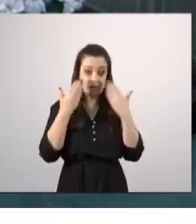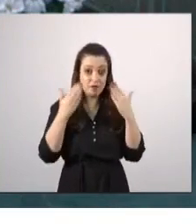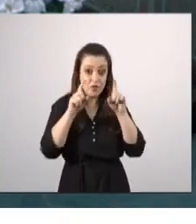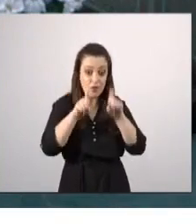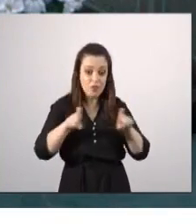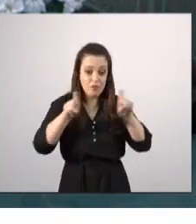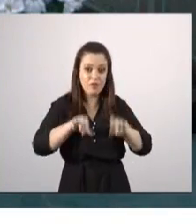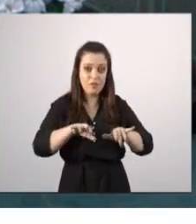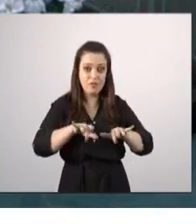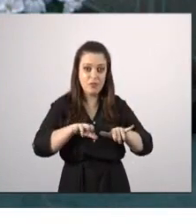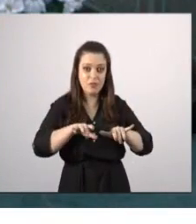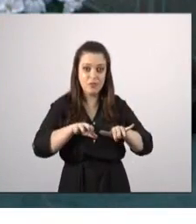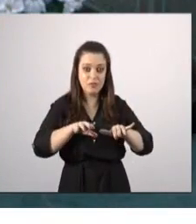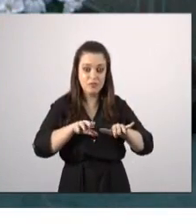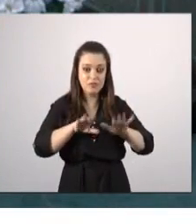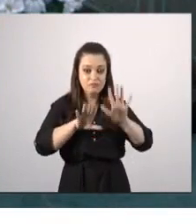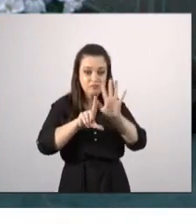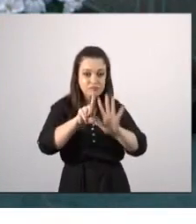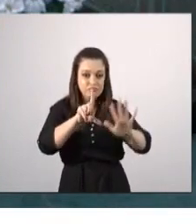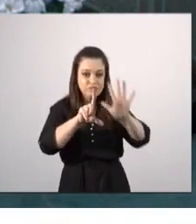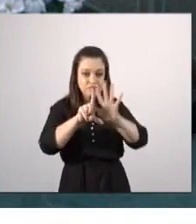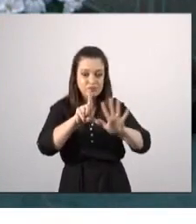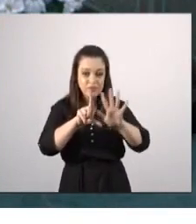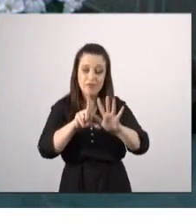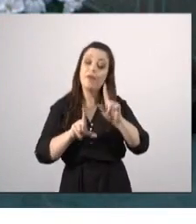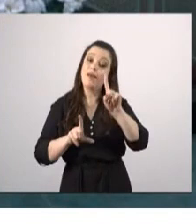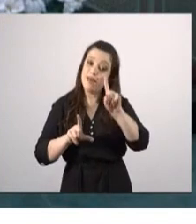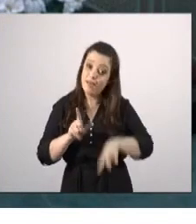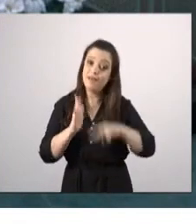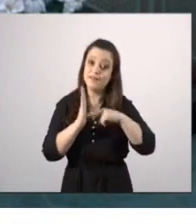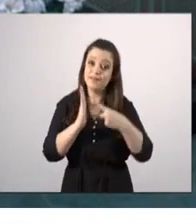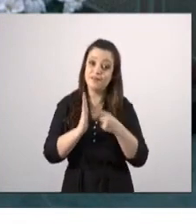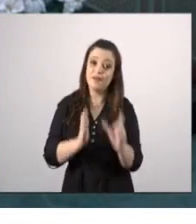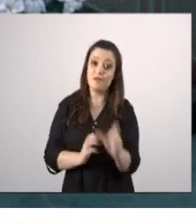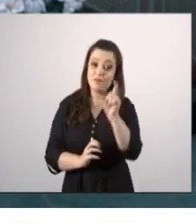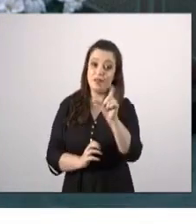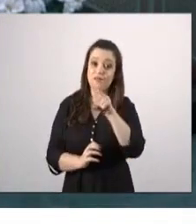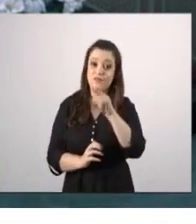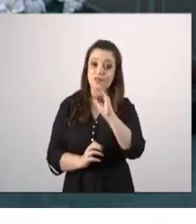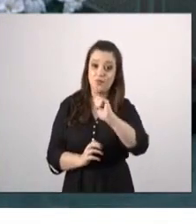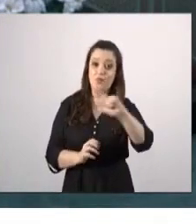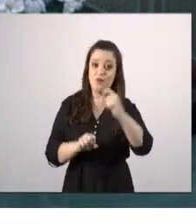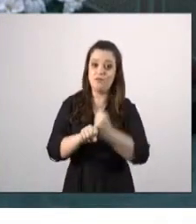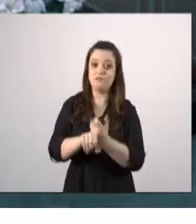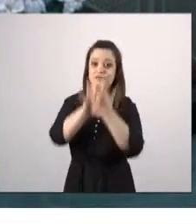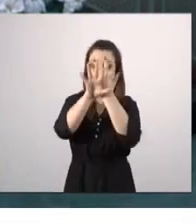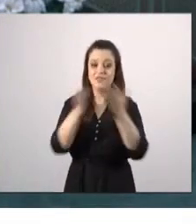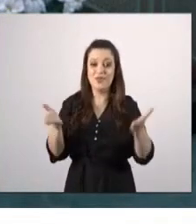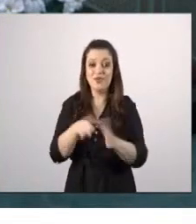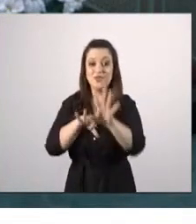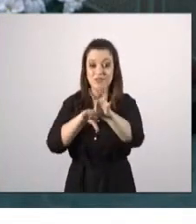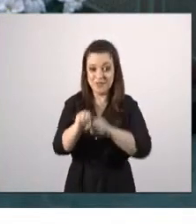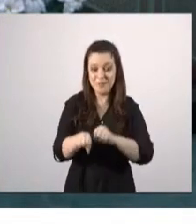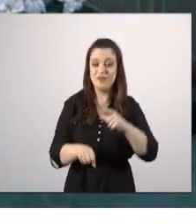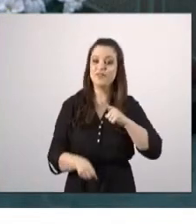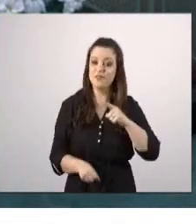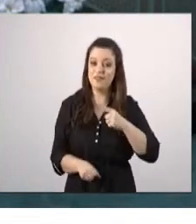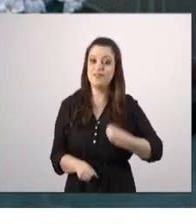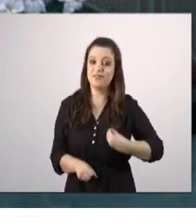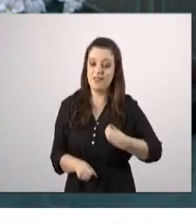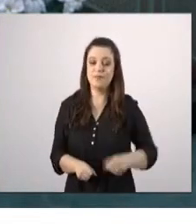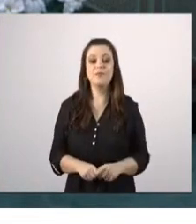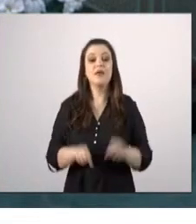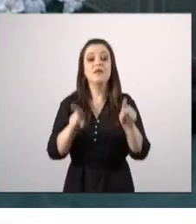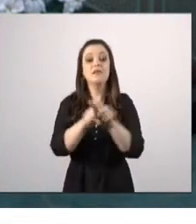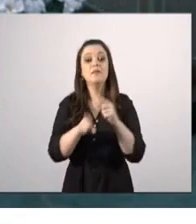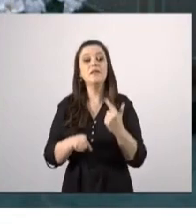a computer, end quote. Yep, that's virtual, and we are having a virtual commencement. But there's another